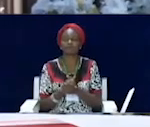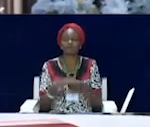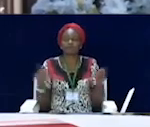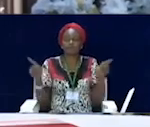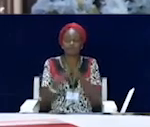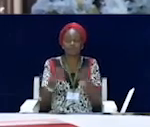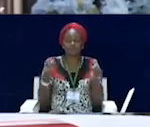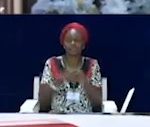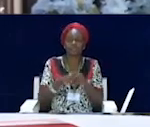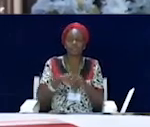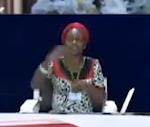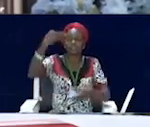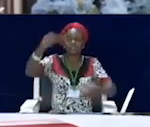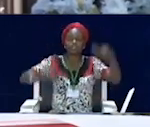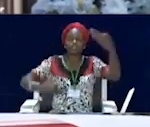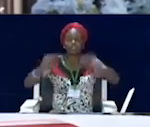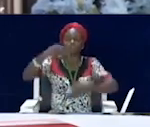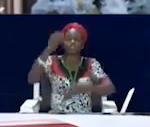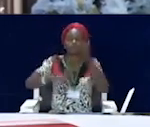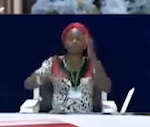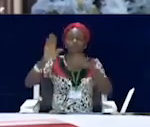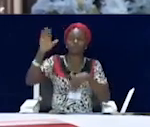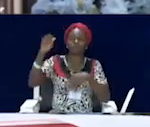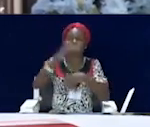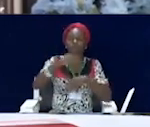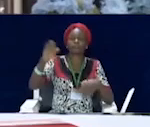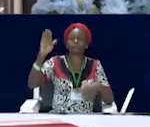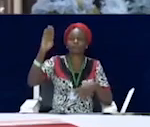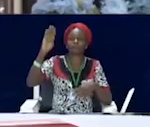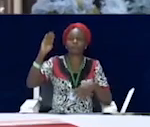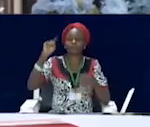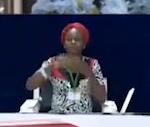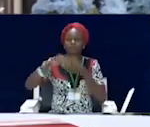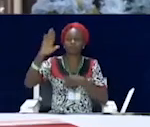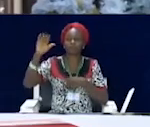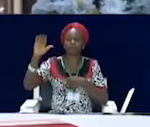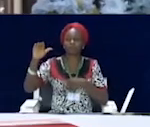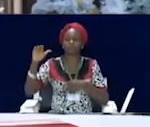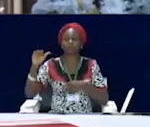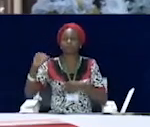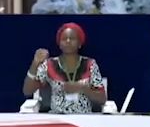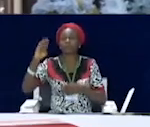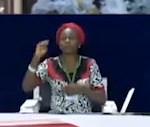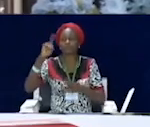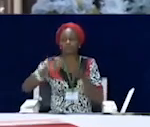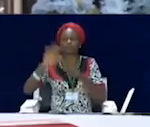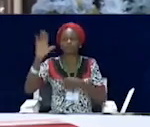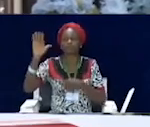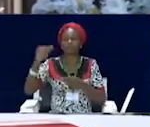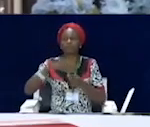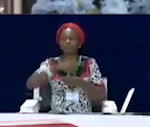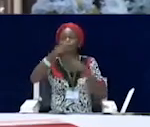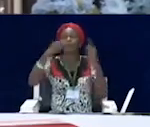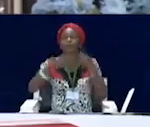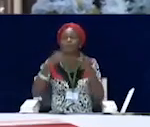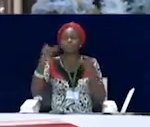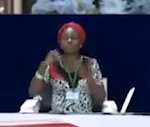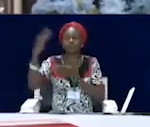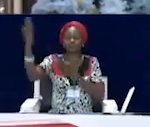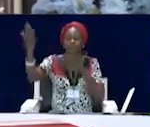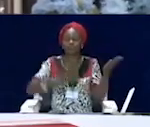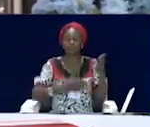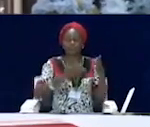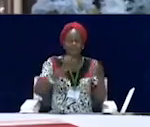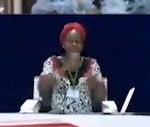Like in Judges chapter 15, from verse 14 to 15. Judges 15, from verse 14 to 15. When they brought